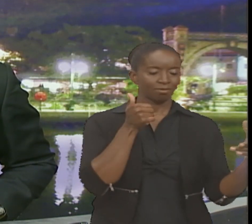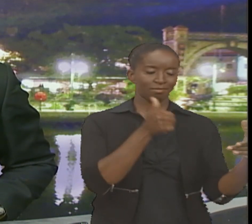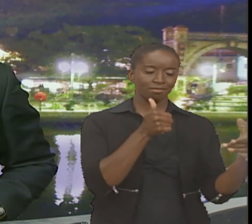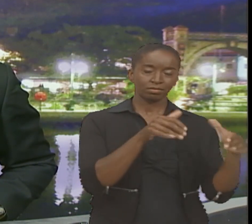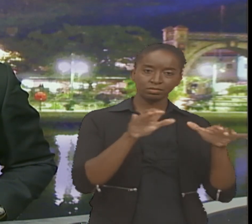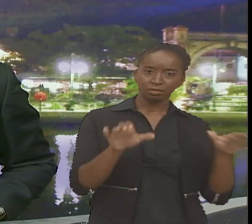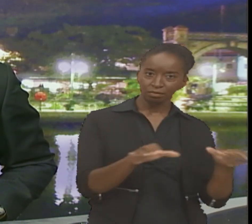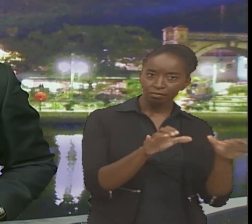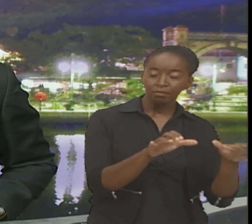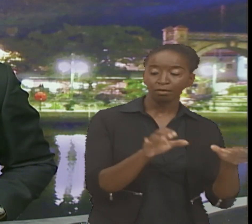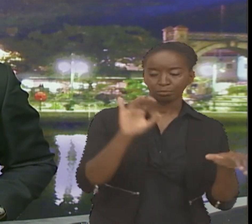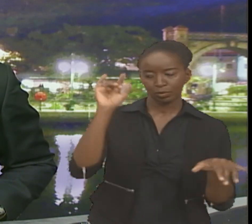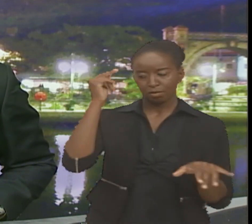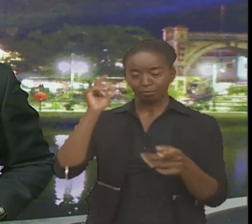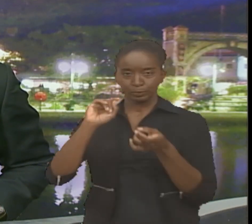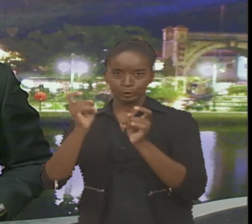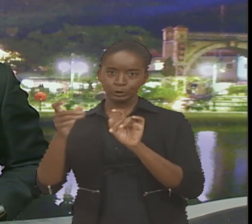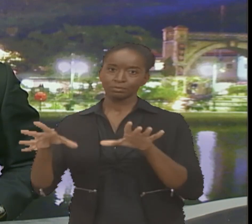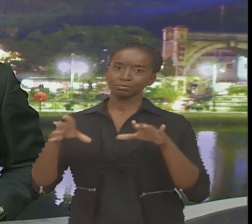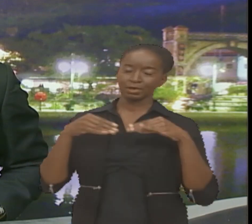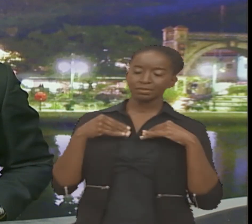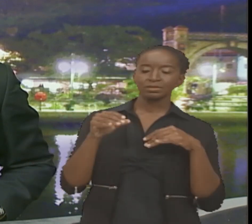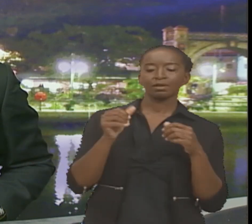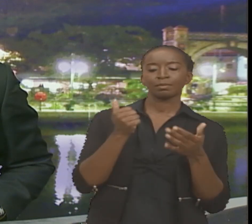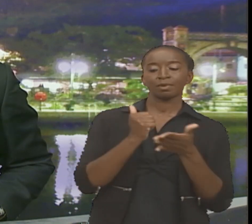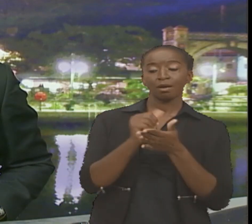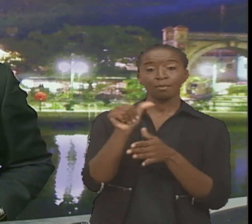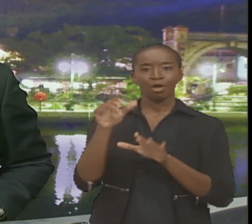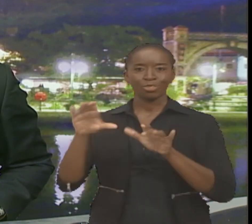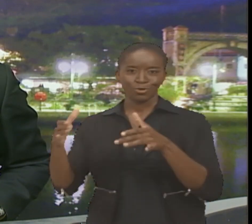only embrace those changes, but help others to do so.